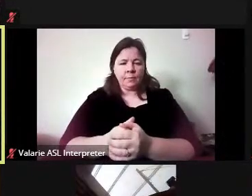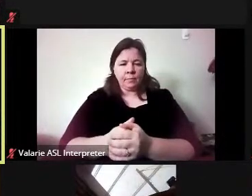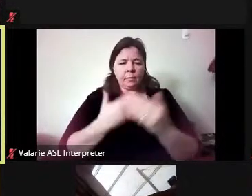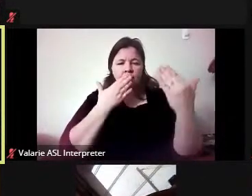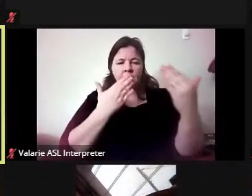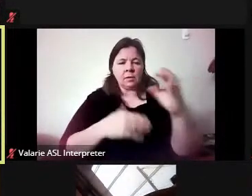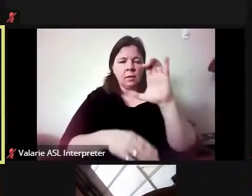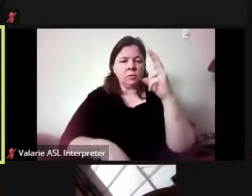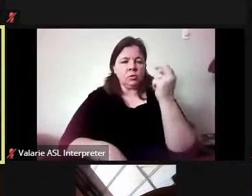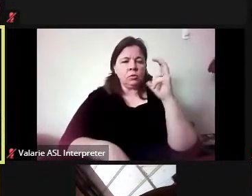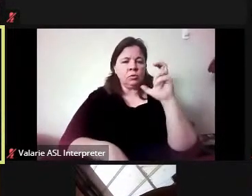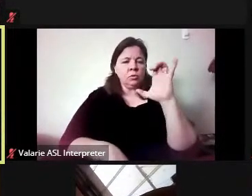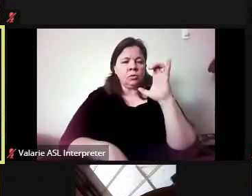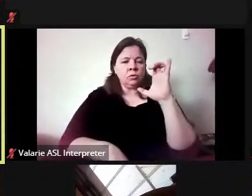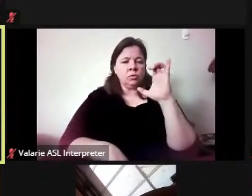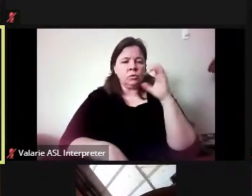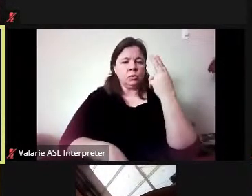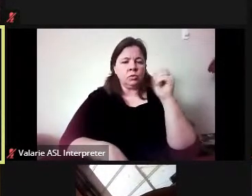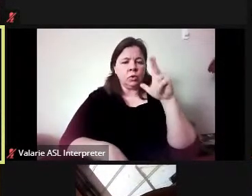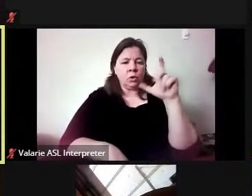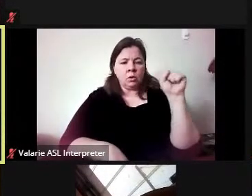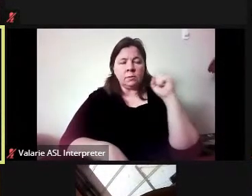Thanks, Charles.